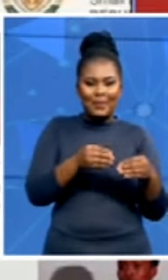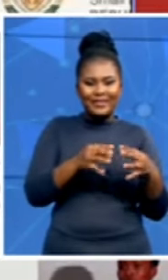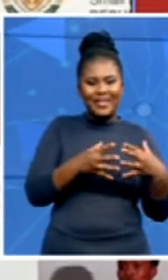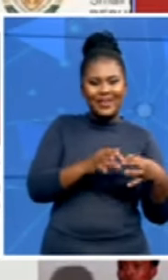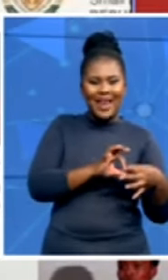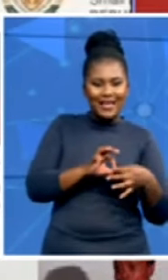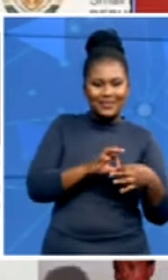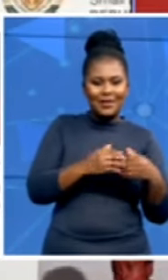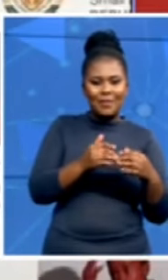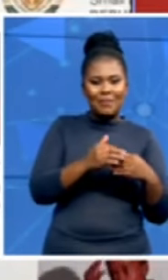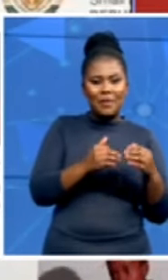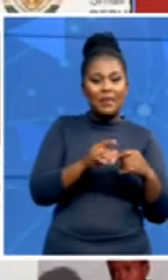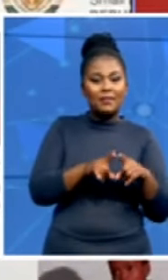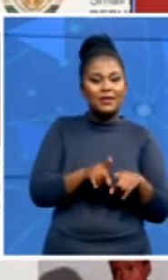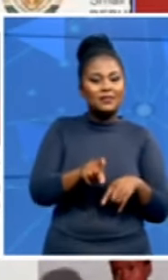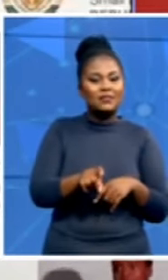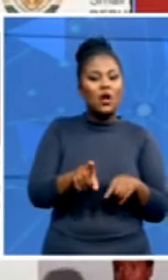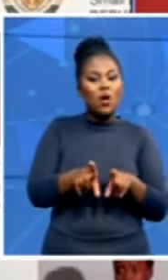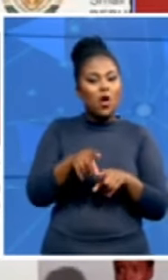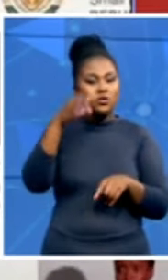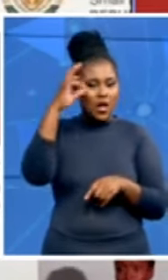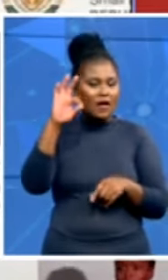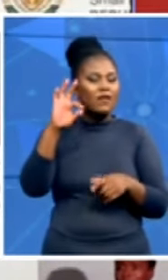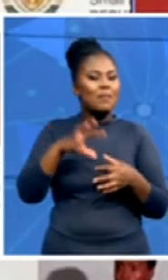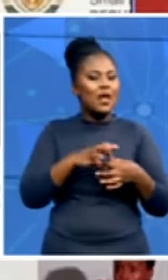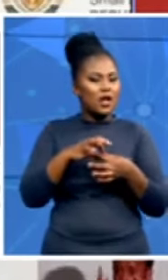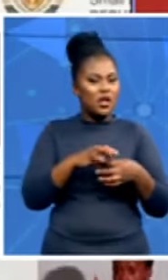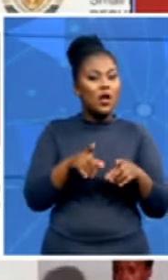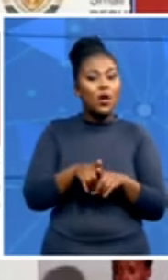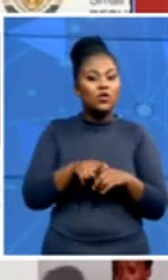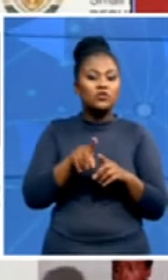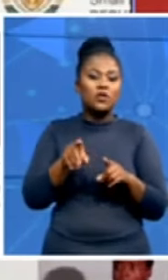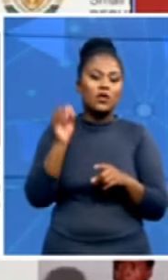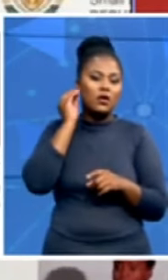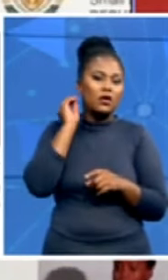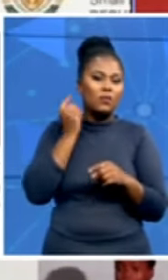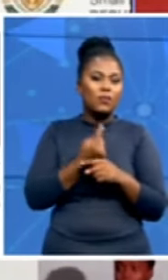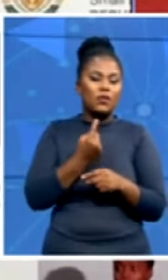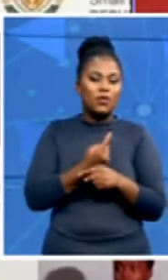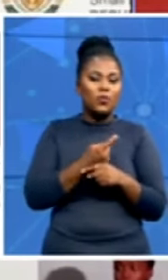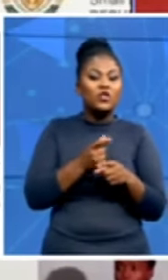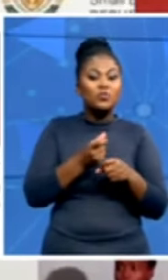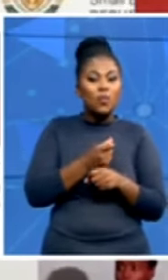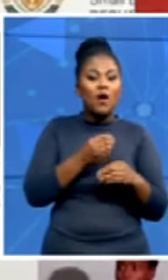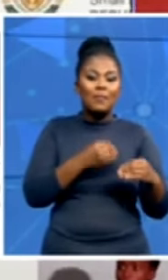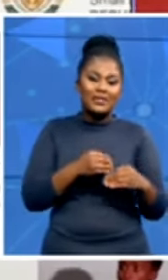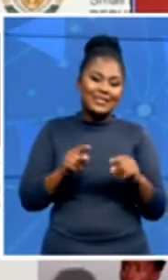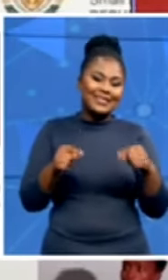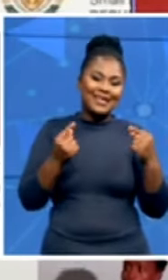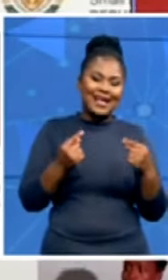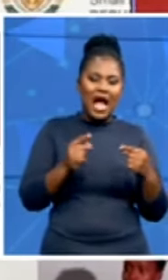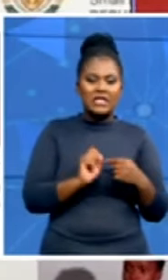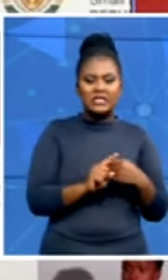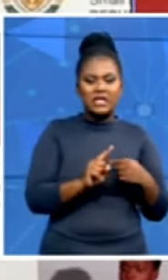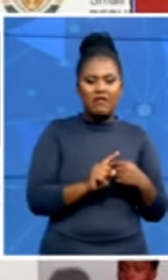its rules. But of course, bearing in mind that small businesses cannot operate in the same way in terms of